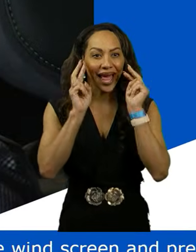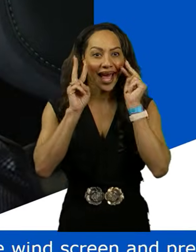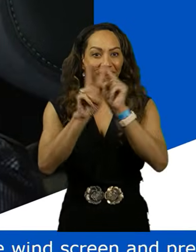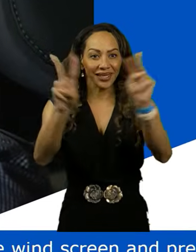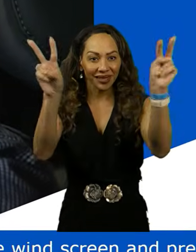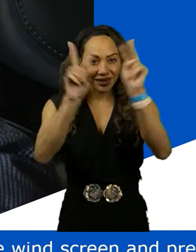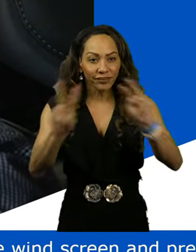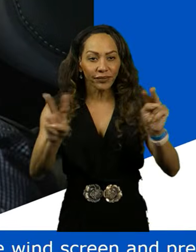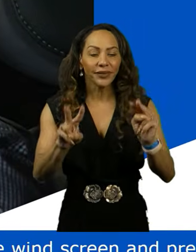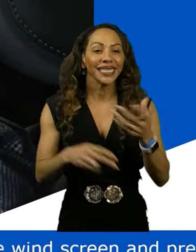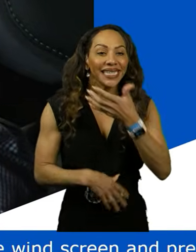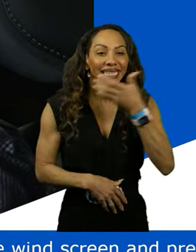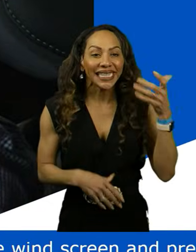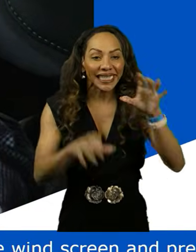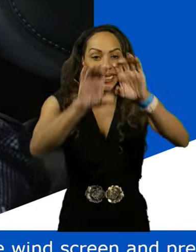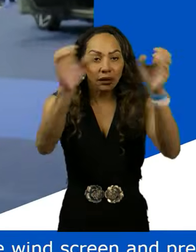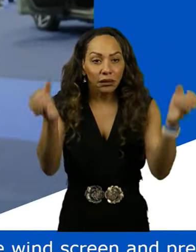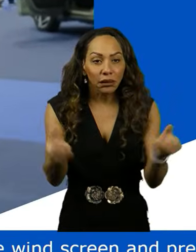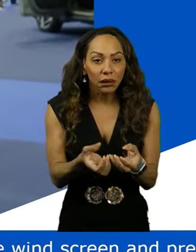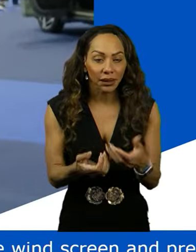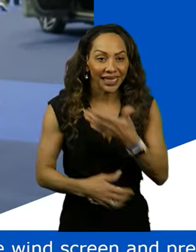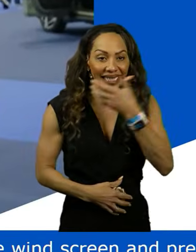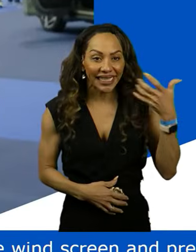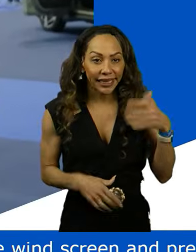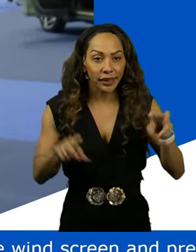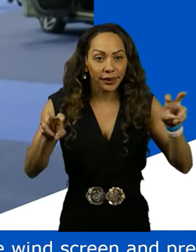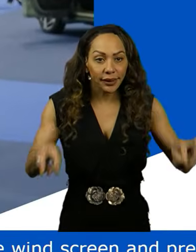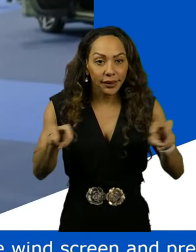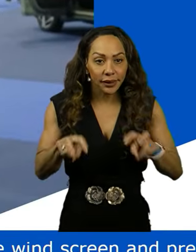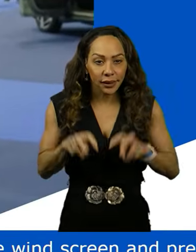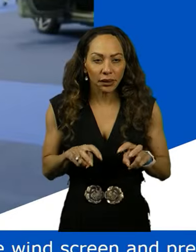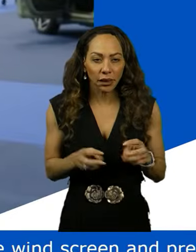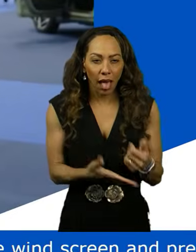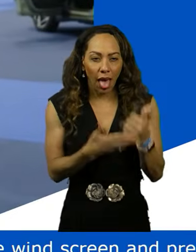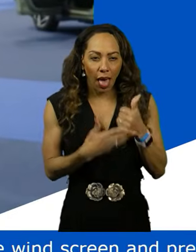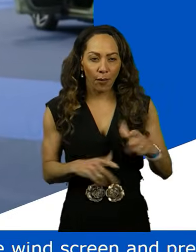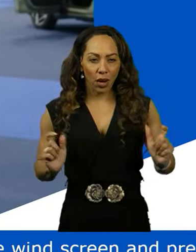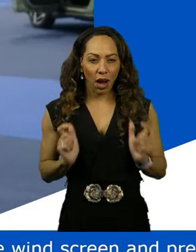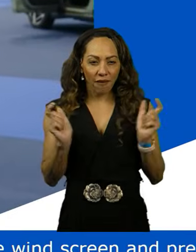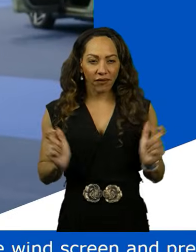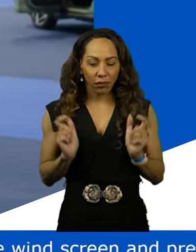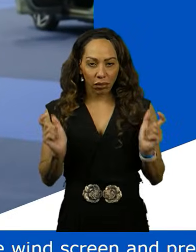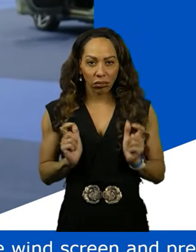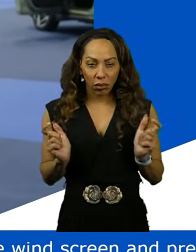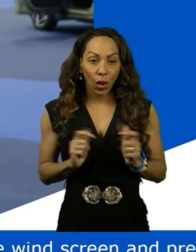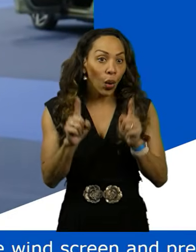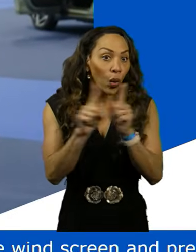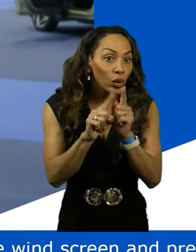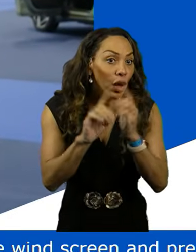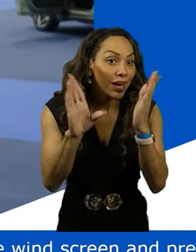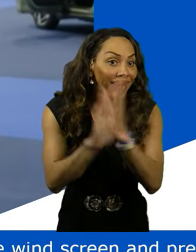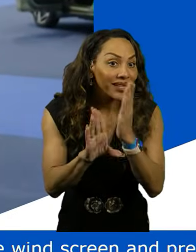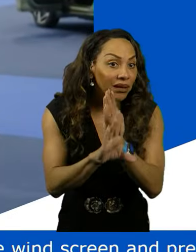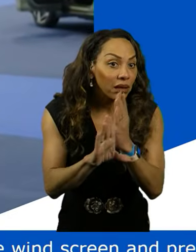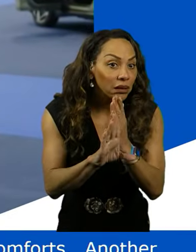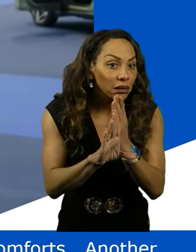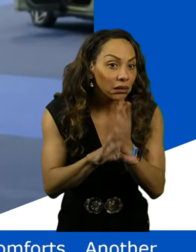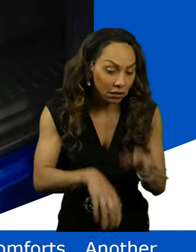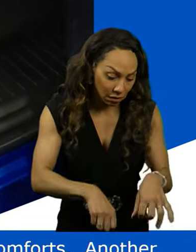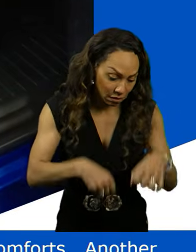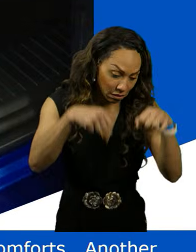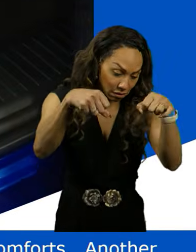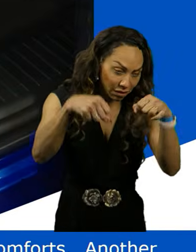that extra bit of everyday comfort. Another thing that lots of people don't realise is hidden storage. Many cars have